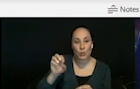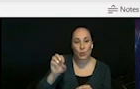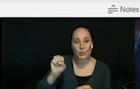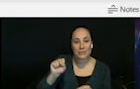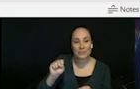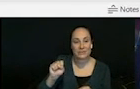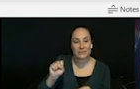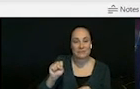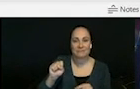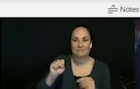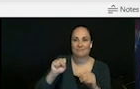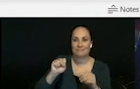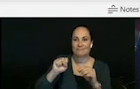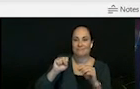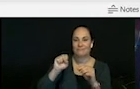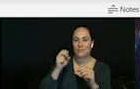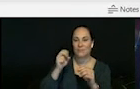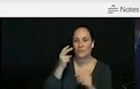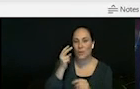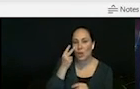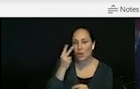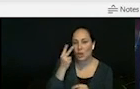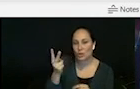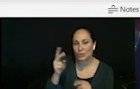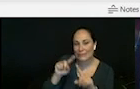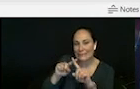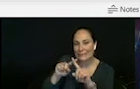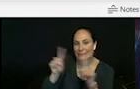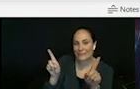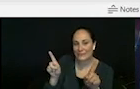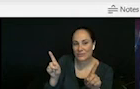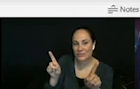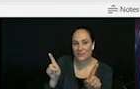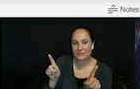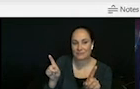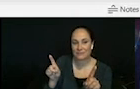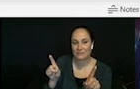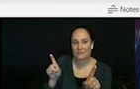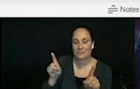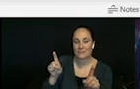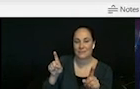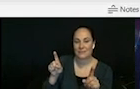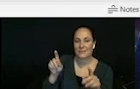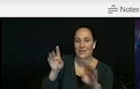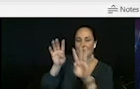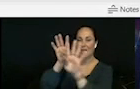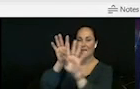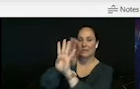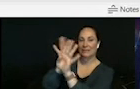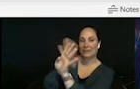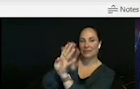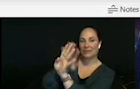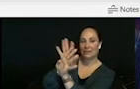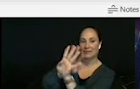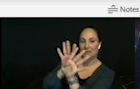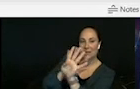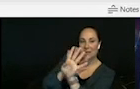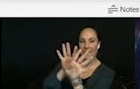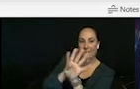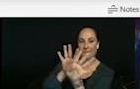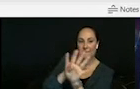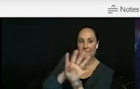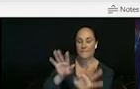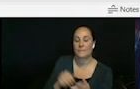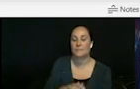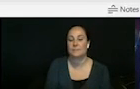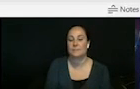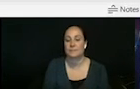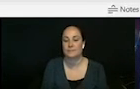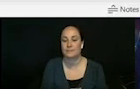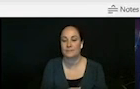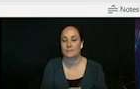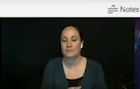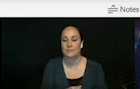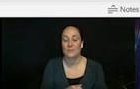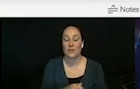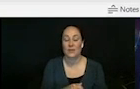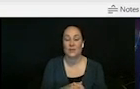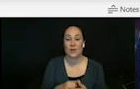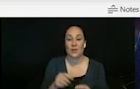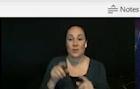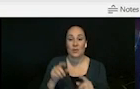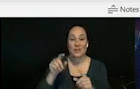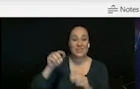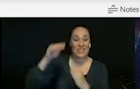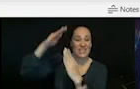bottom spokes are slower, or the bottom part of the wheel is traveling slower than the top part of the wheel. And you may be wondering,